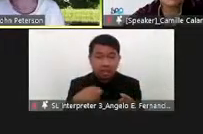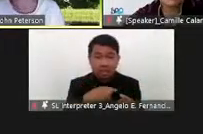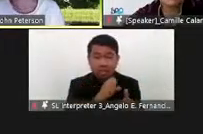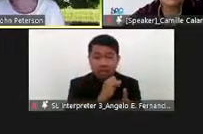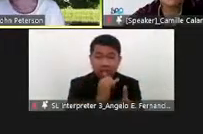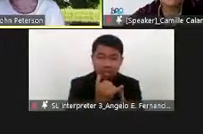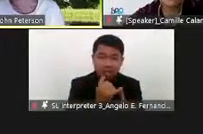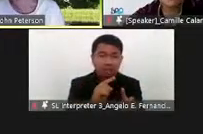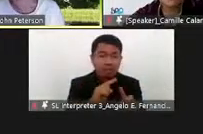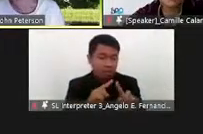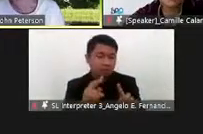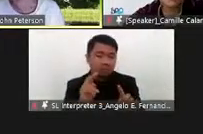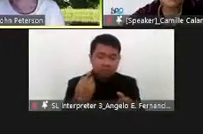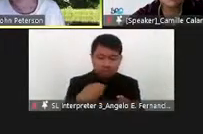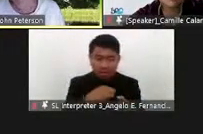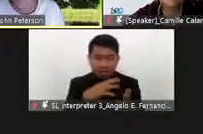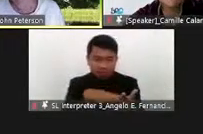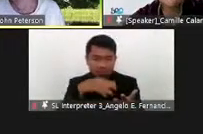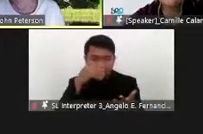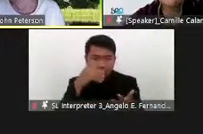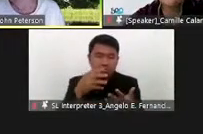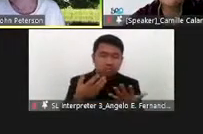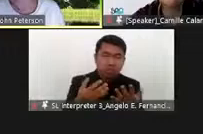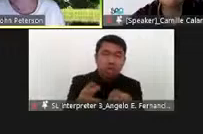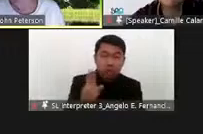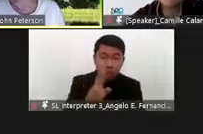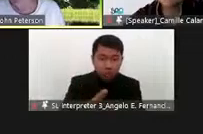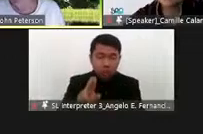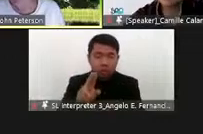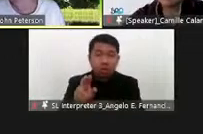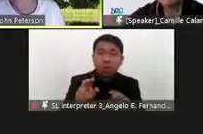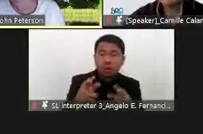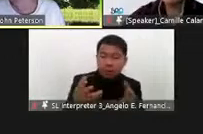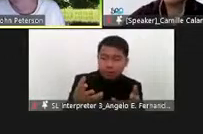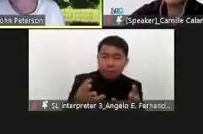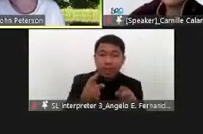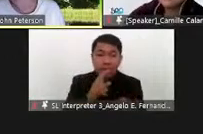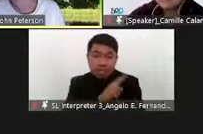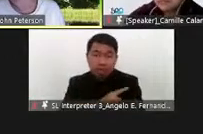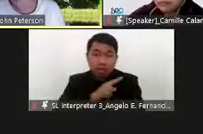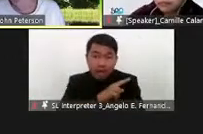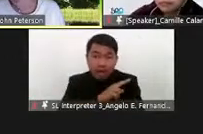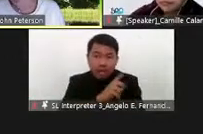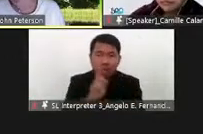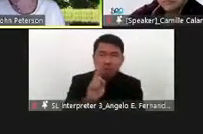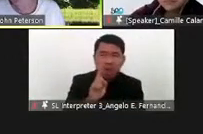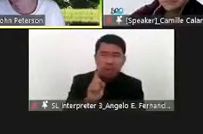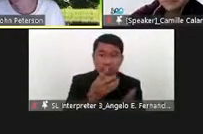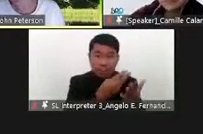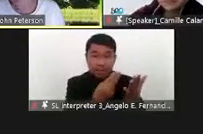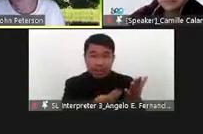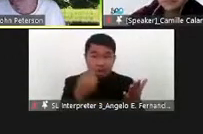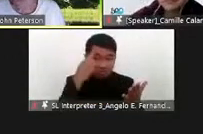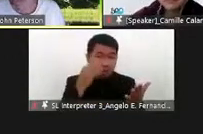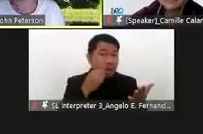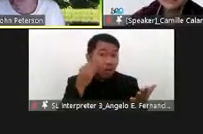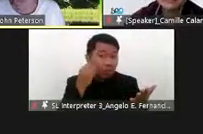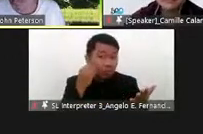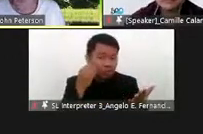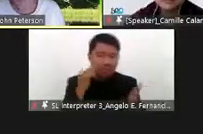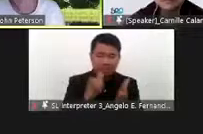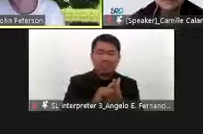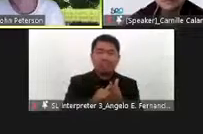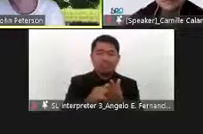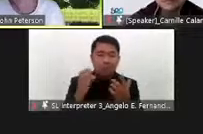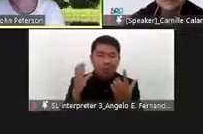lot. If we live in Balay houses, if we use native materials, bamboo, nipa, thatch, and so forth, those are houses that are